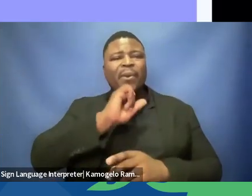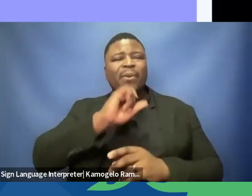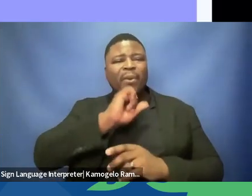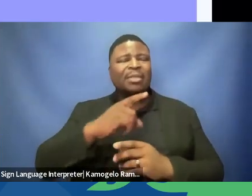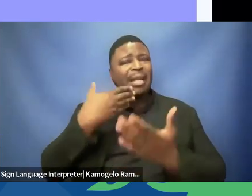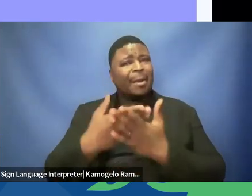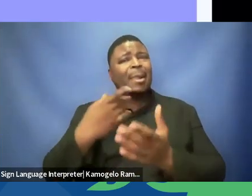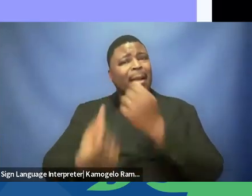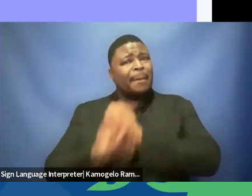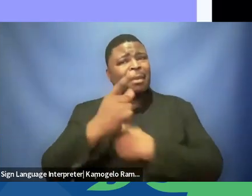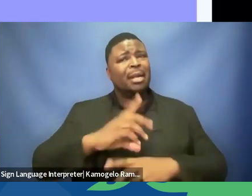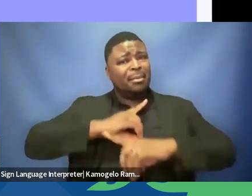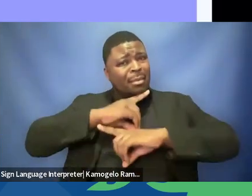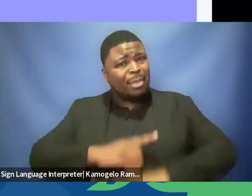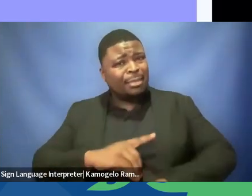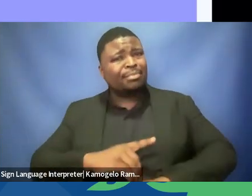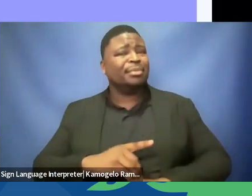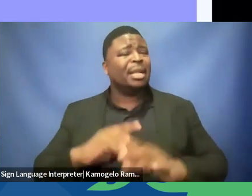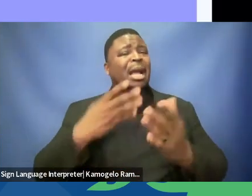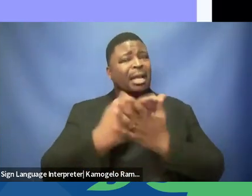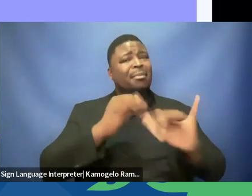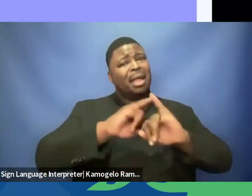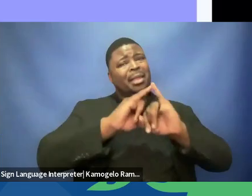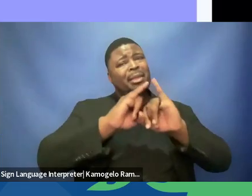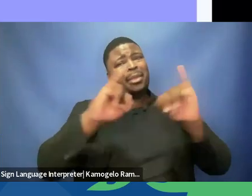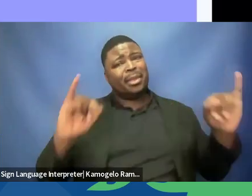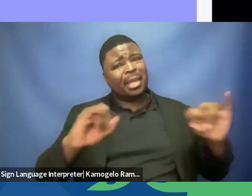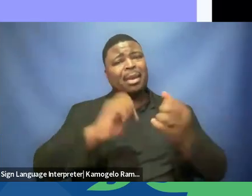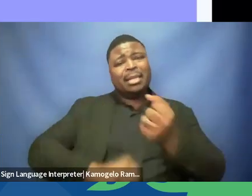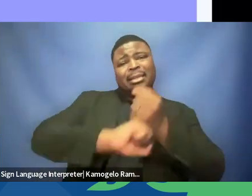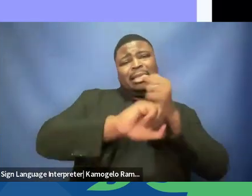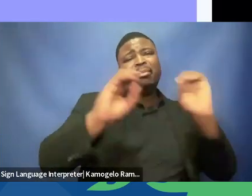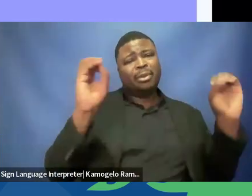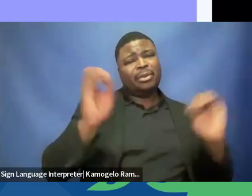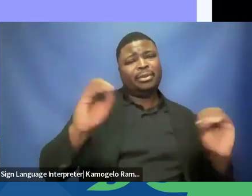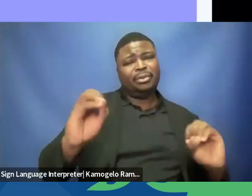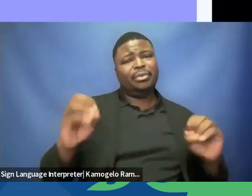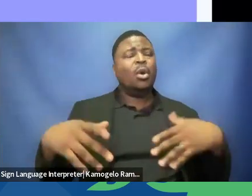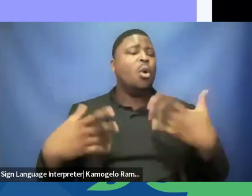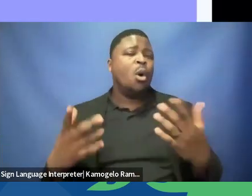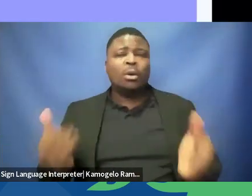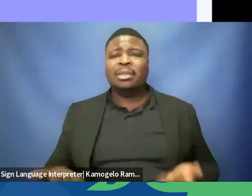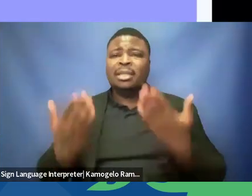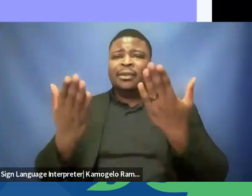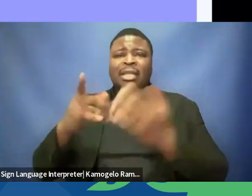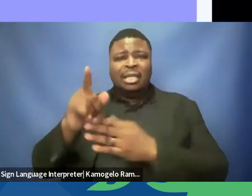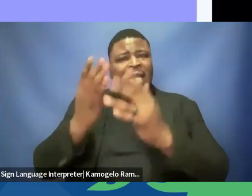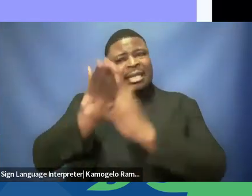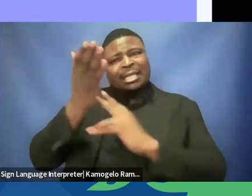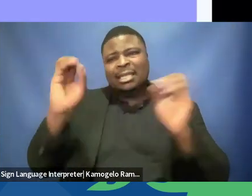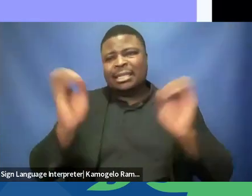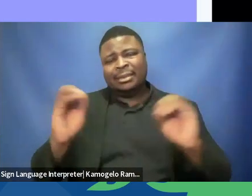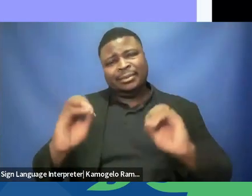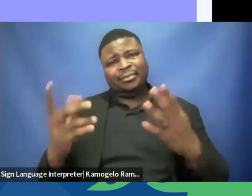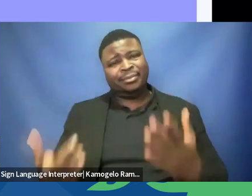depressants, and yet they're leaving the stimulant users without support and without access to services. Also, situational